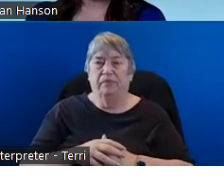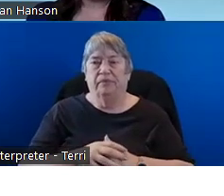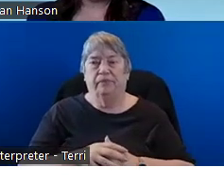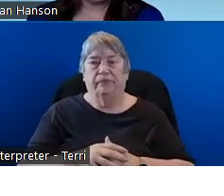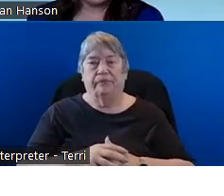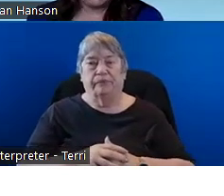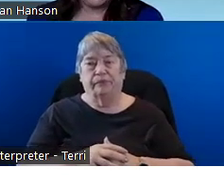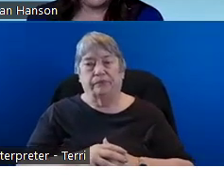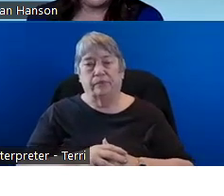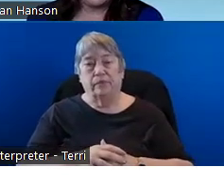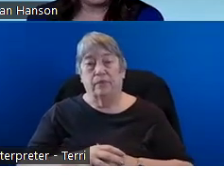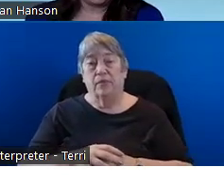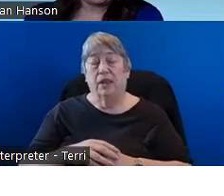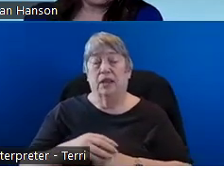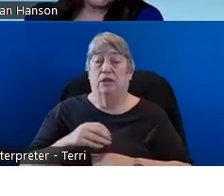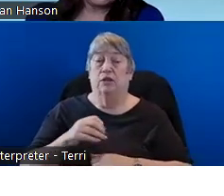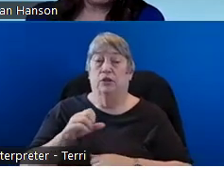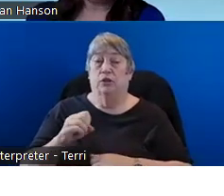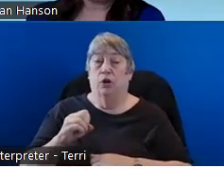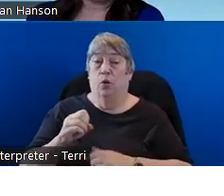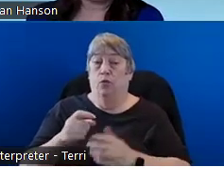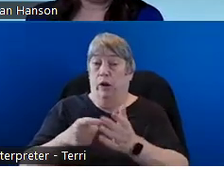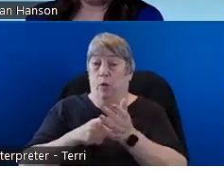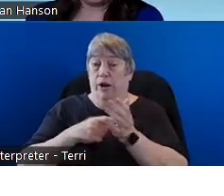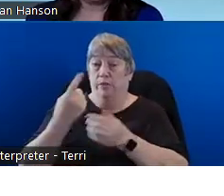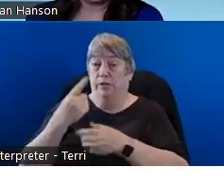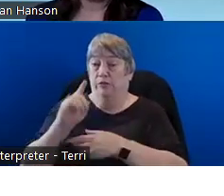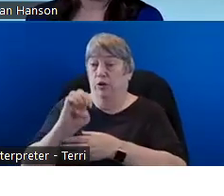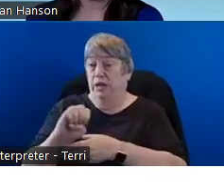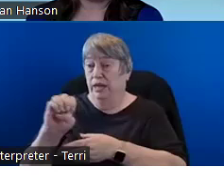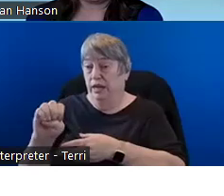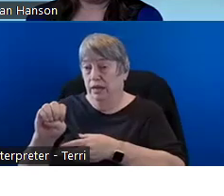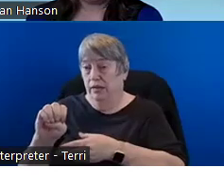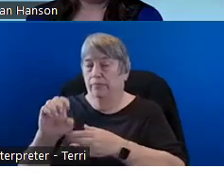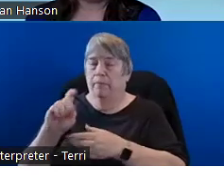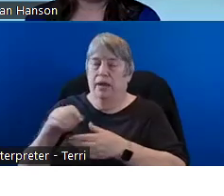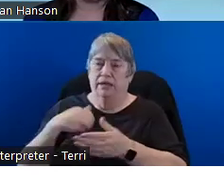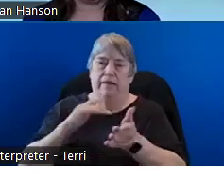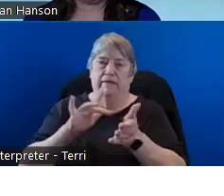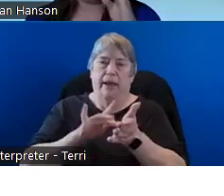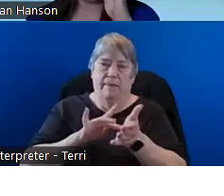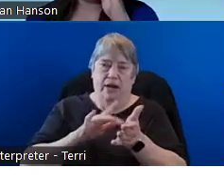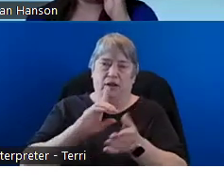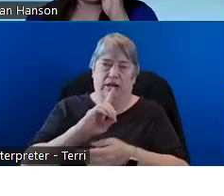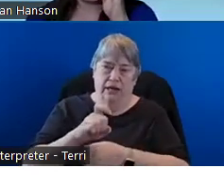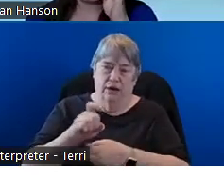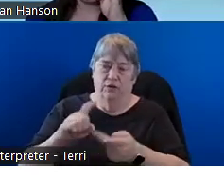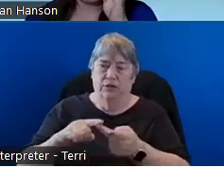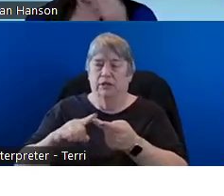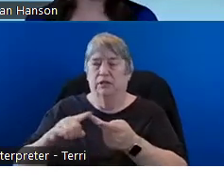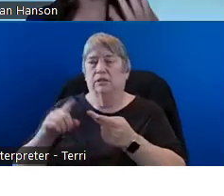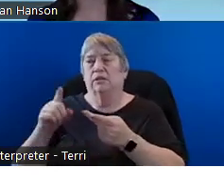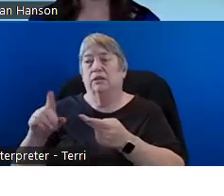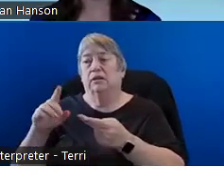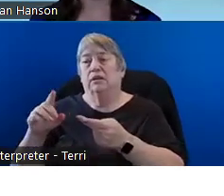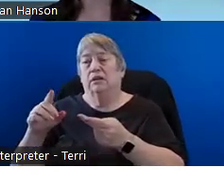In order to participate in EE, so they have to be eligible, the medical diagnosis, they have to be employed and have 3 functional limitations, but